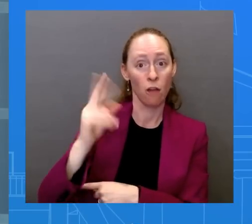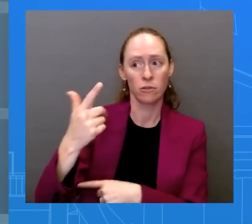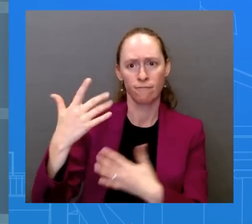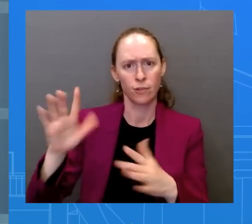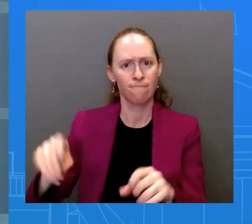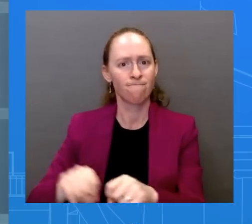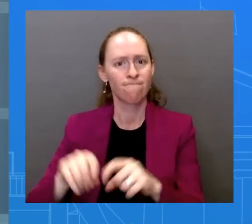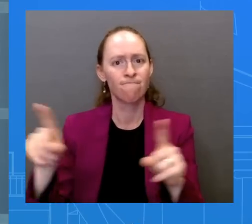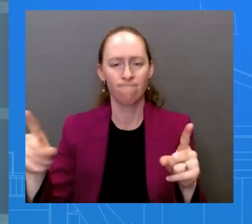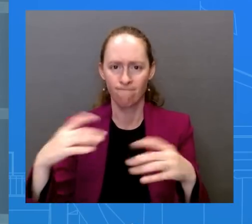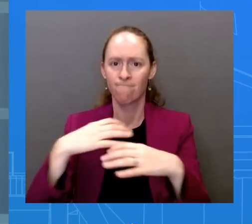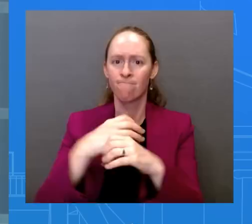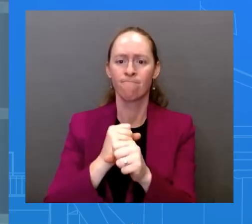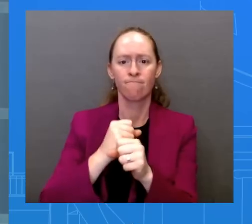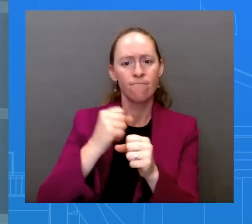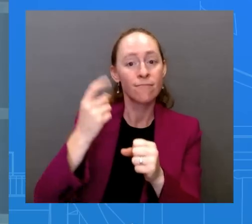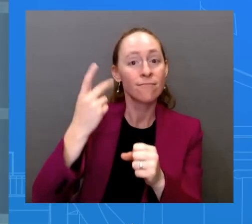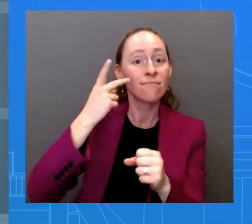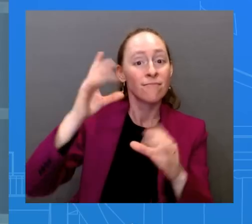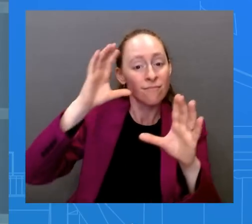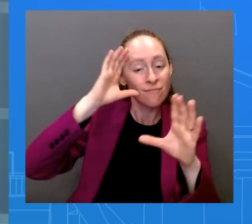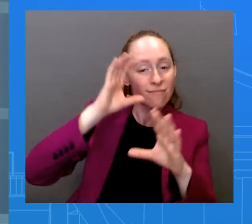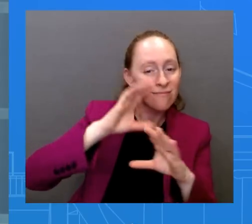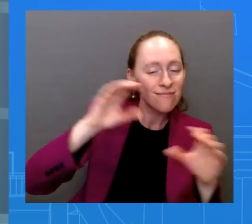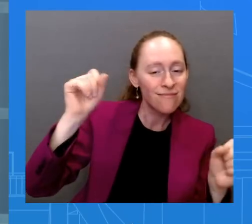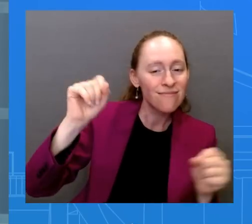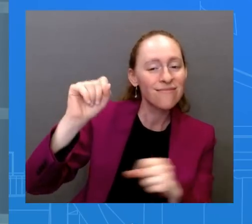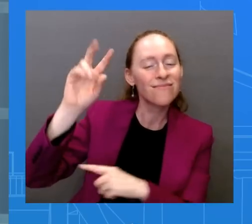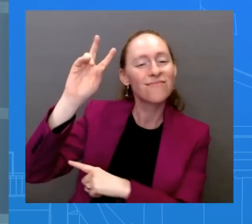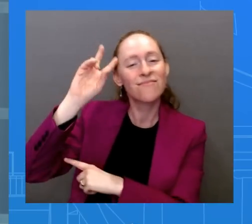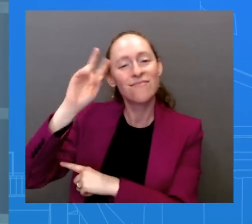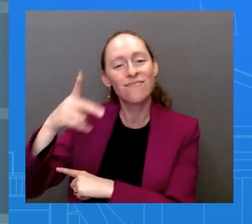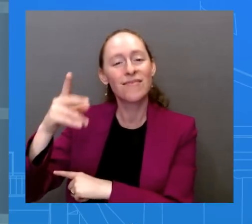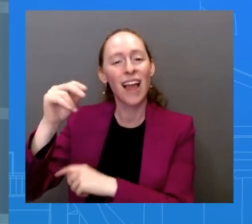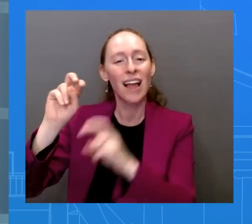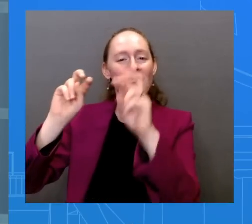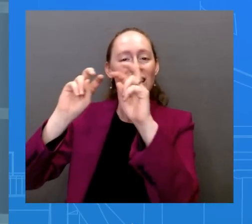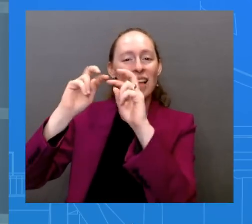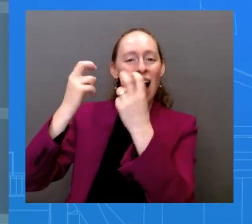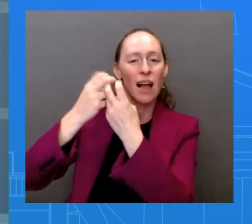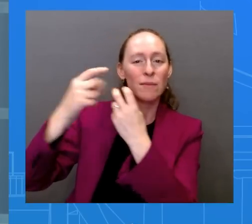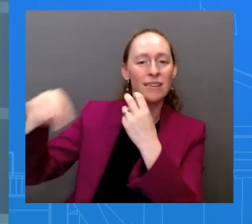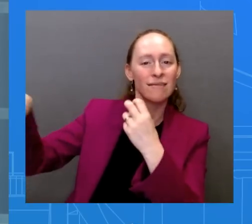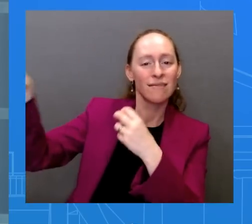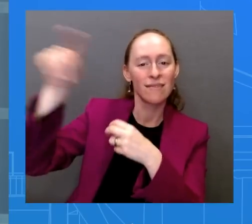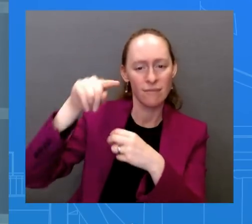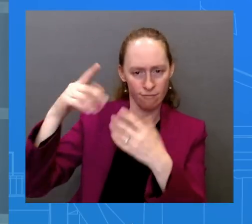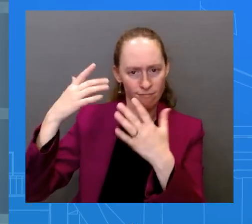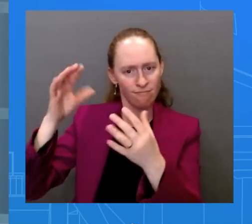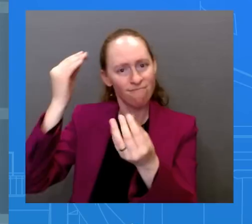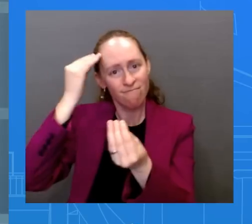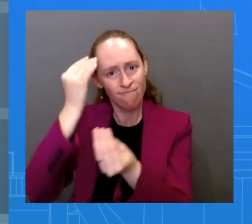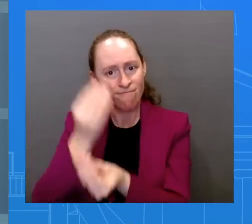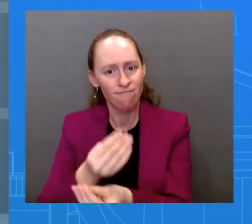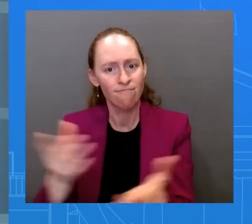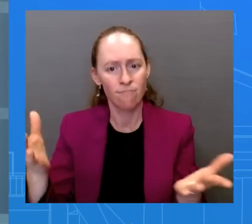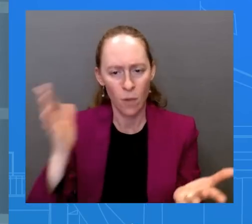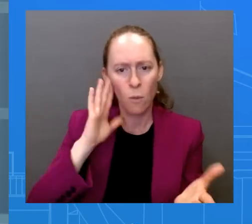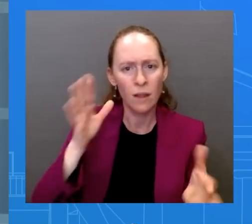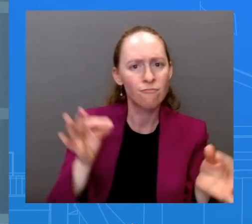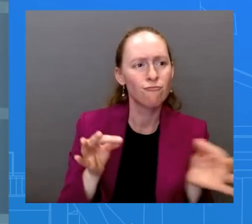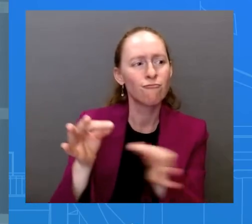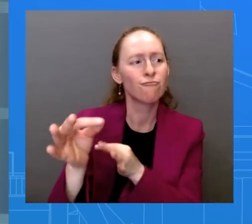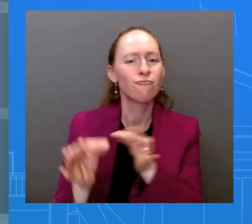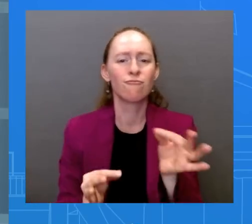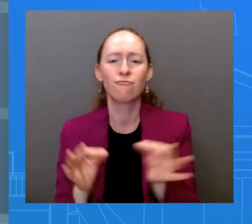president, the cabinet secretaries. You have congressional members in their district as well. And we're going to talk about how we have delivered for the American people. Here's